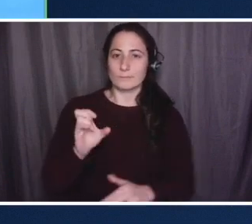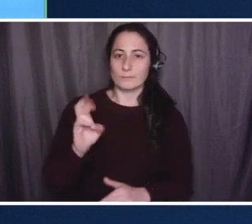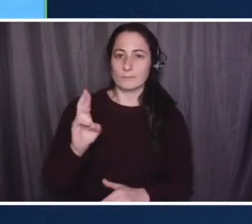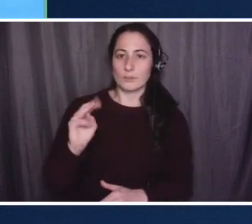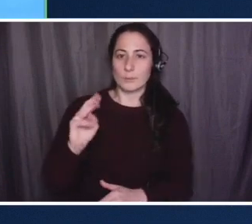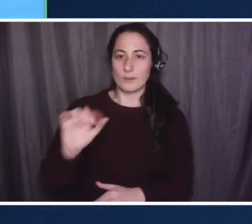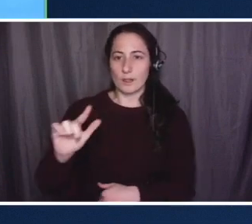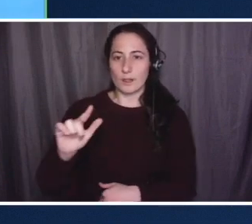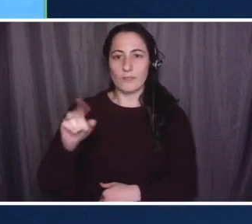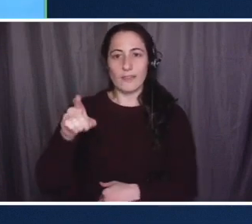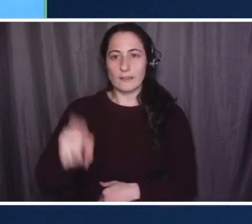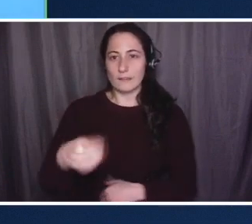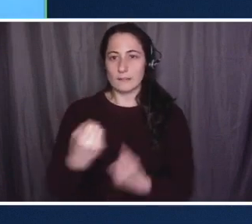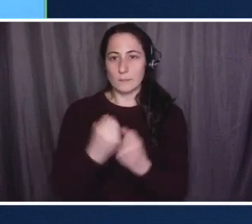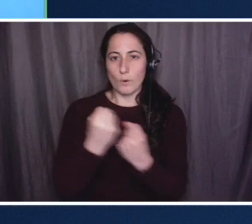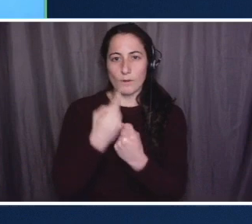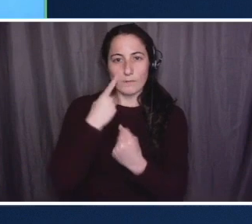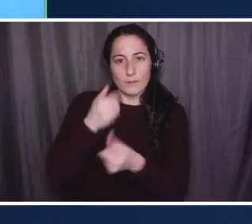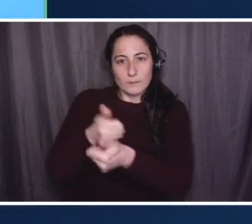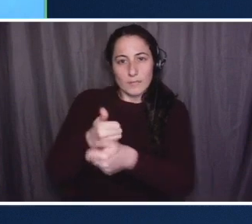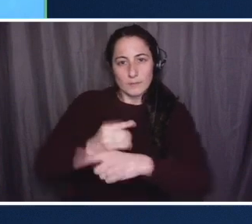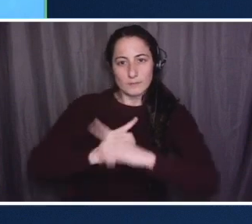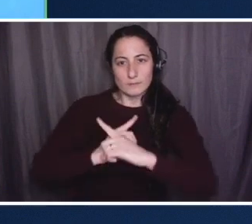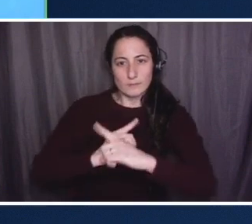to defend themselves. And also,